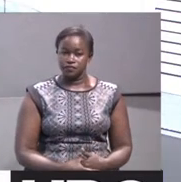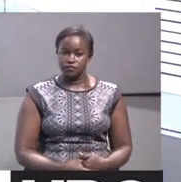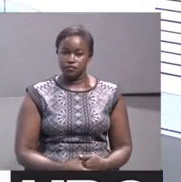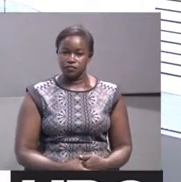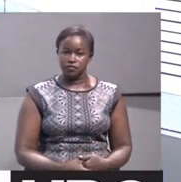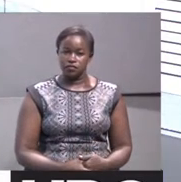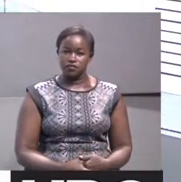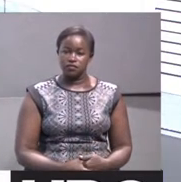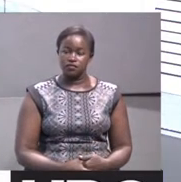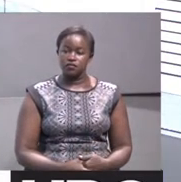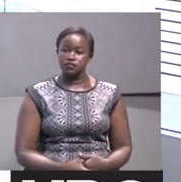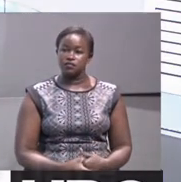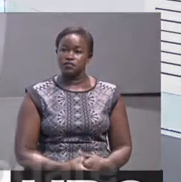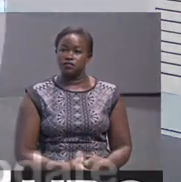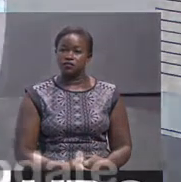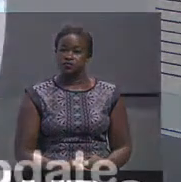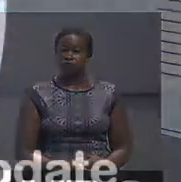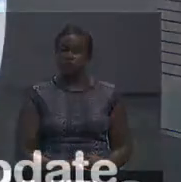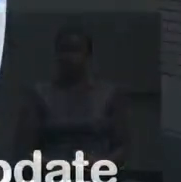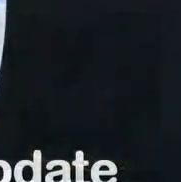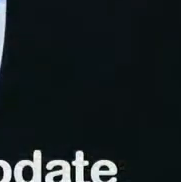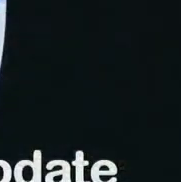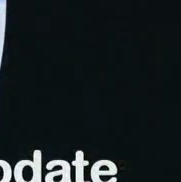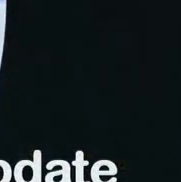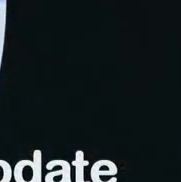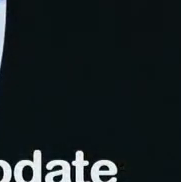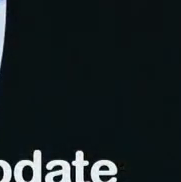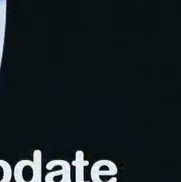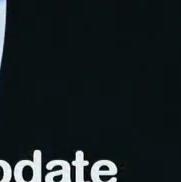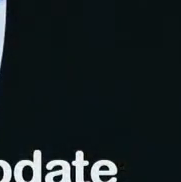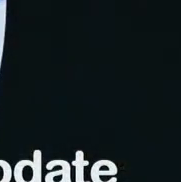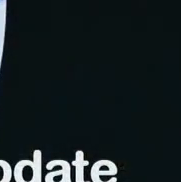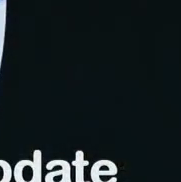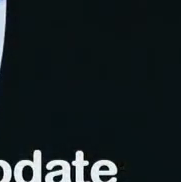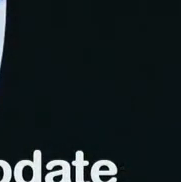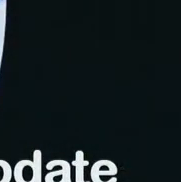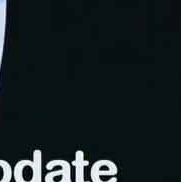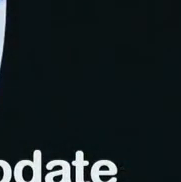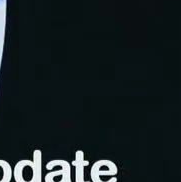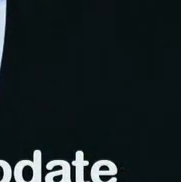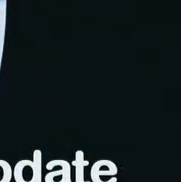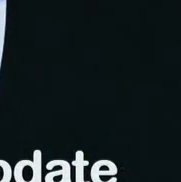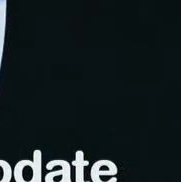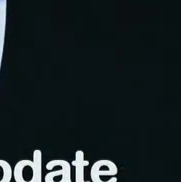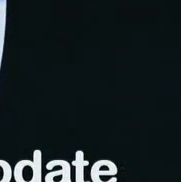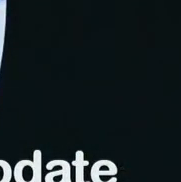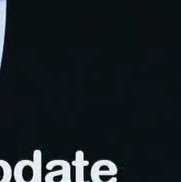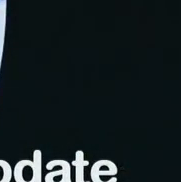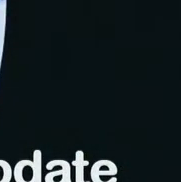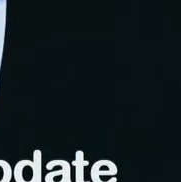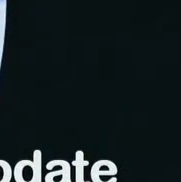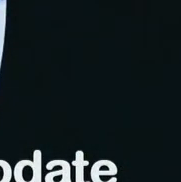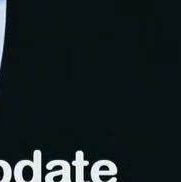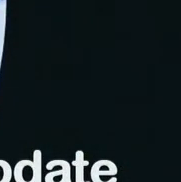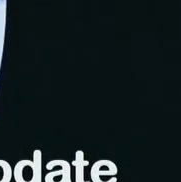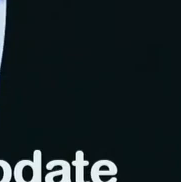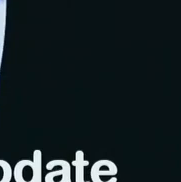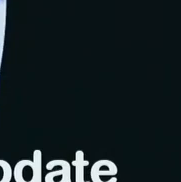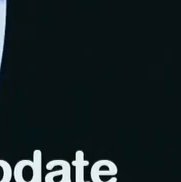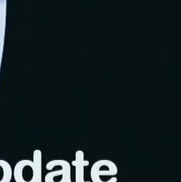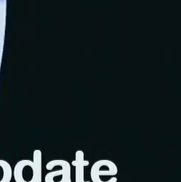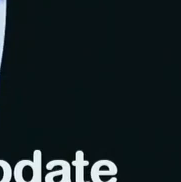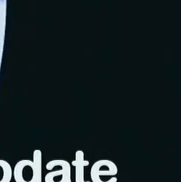weather forecast from the Weather Center. My name is Juliet Nanteza. Most parts of the country had light showers in the